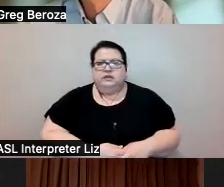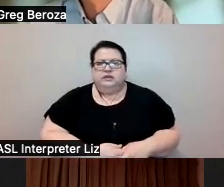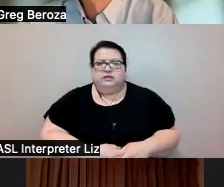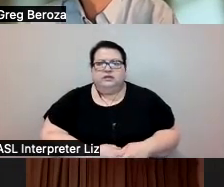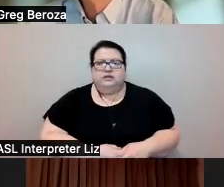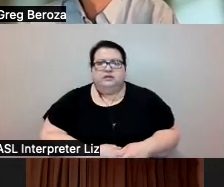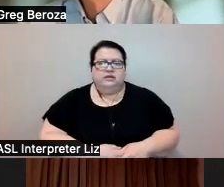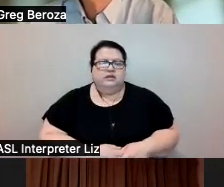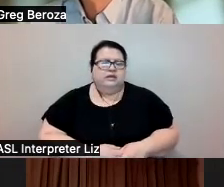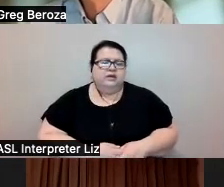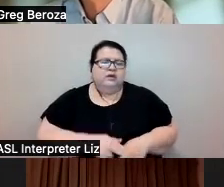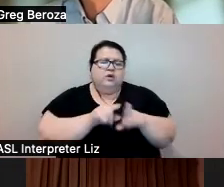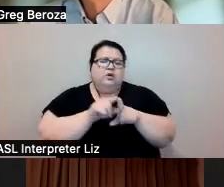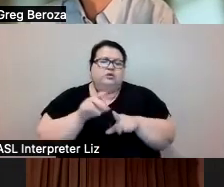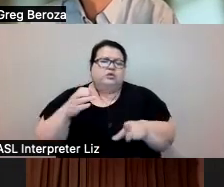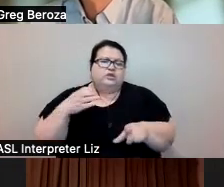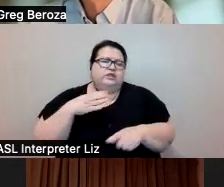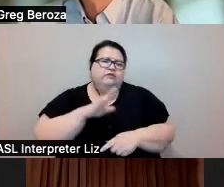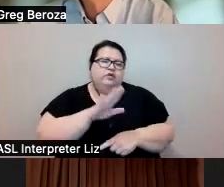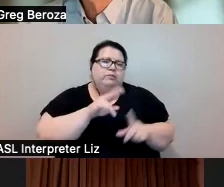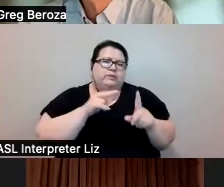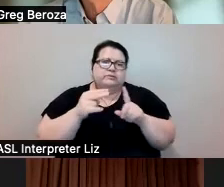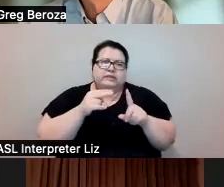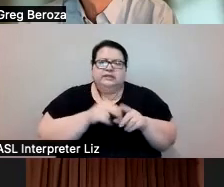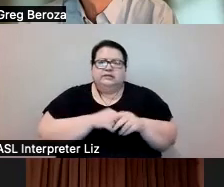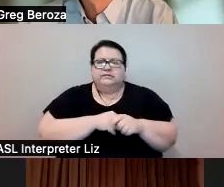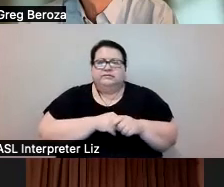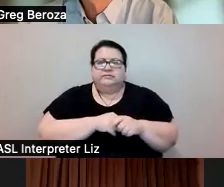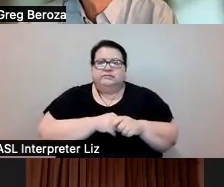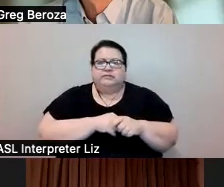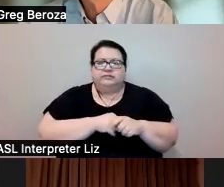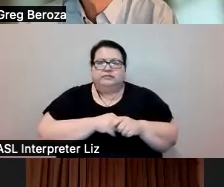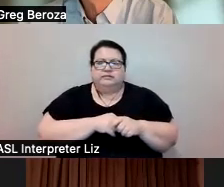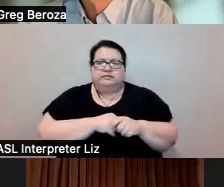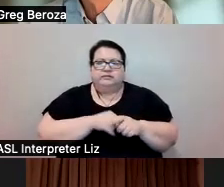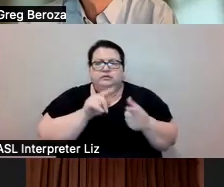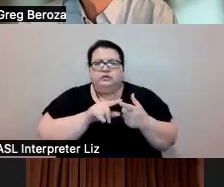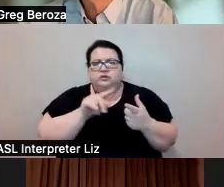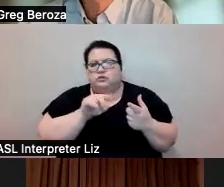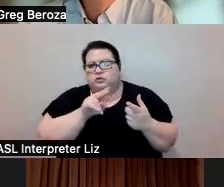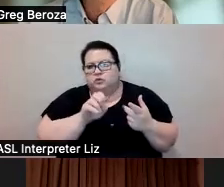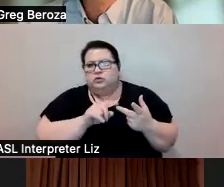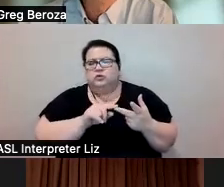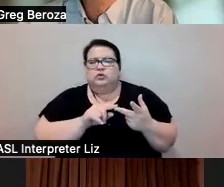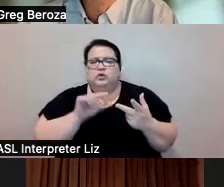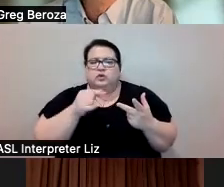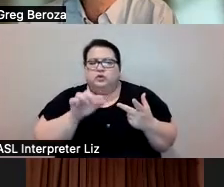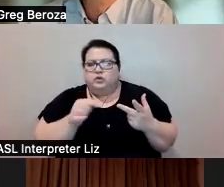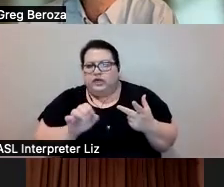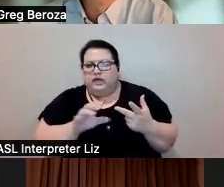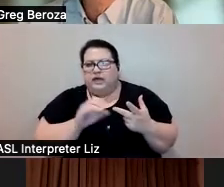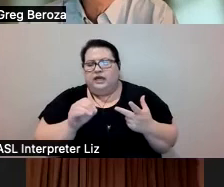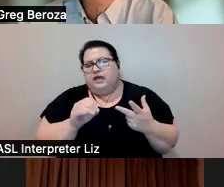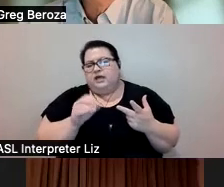Also, Chief Topolesky for your perspectives, to Sue and to Greg for your presentations, and